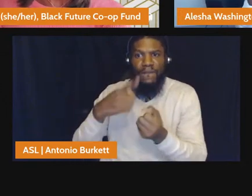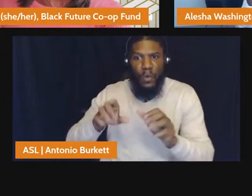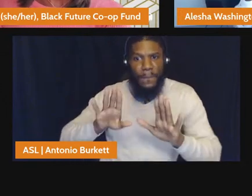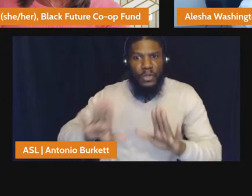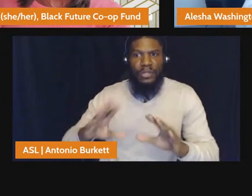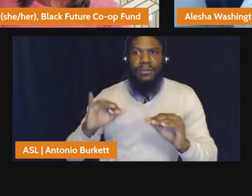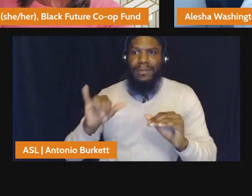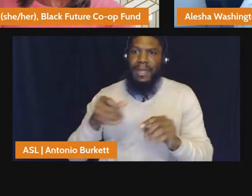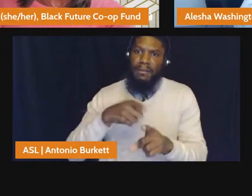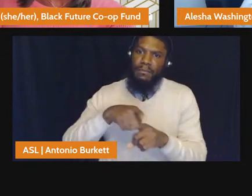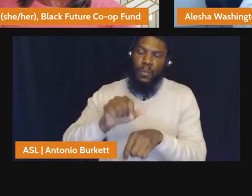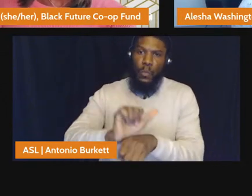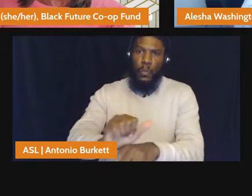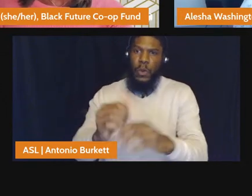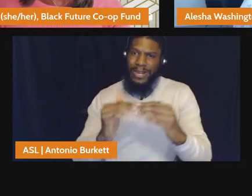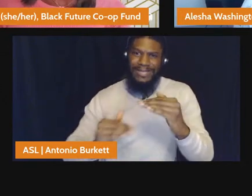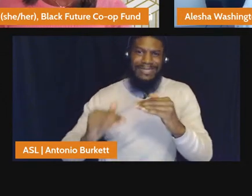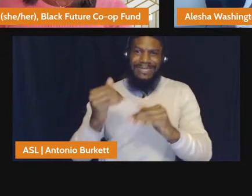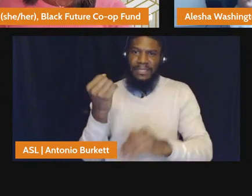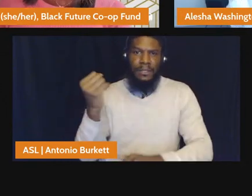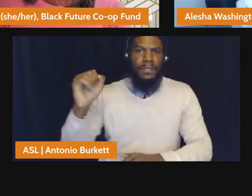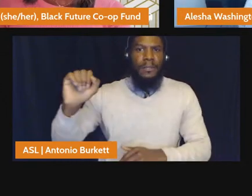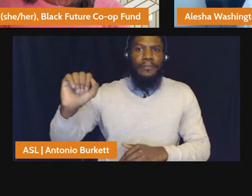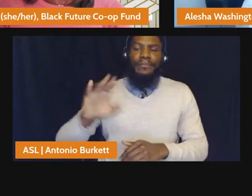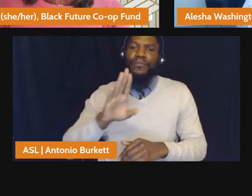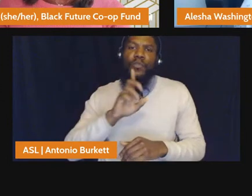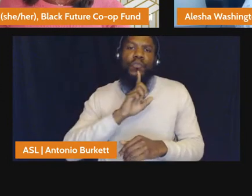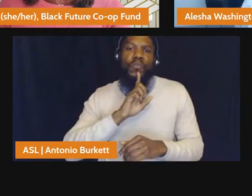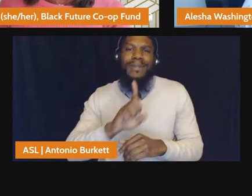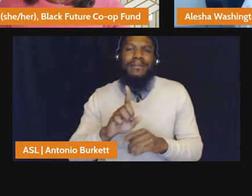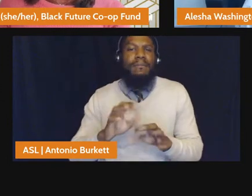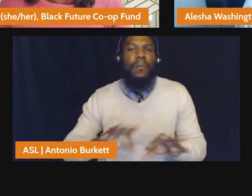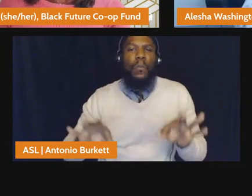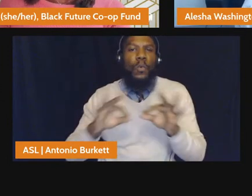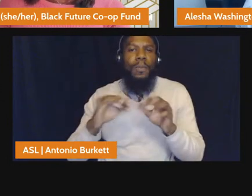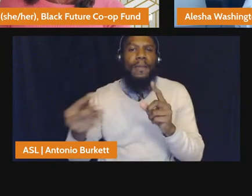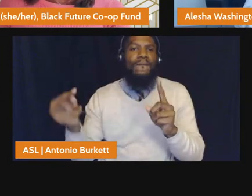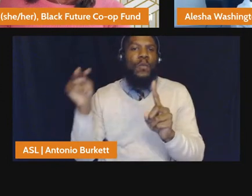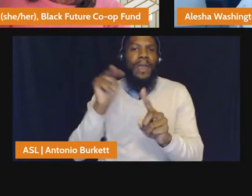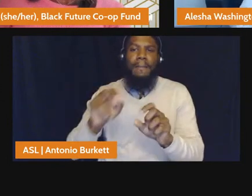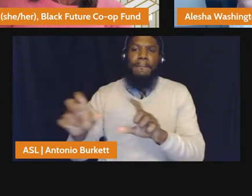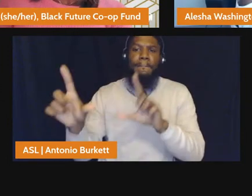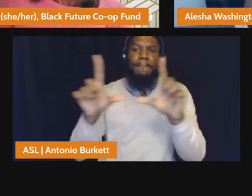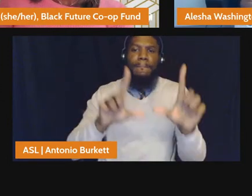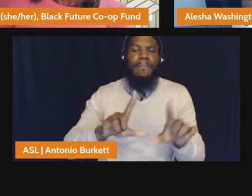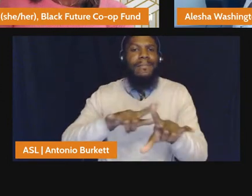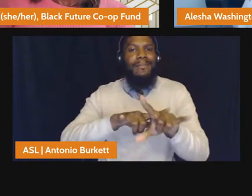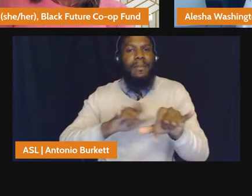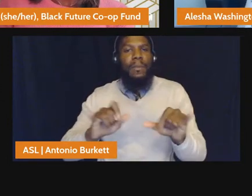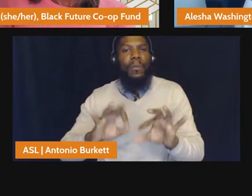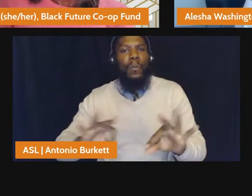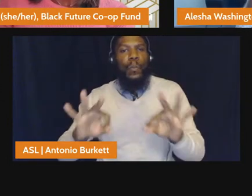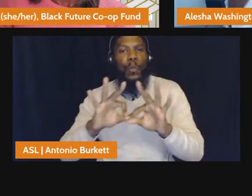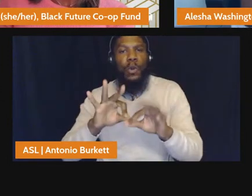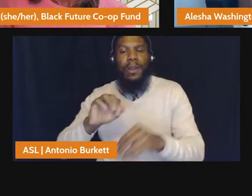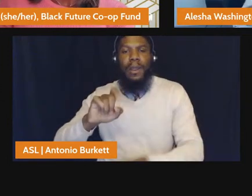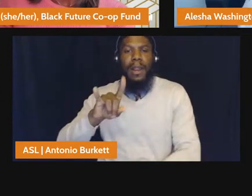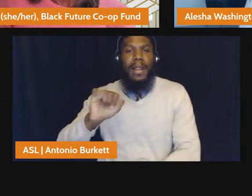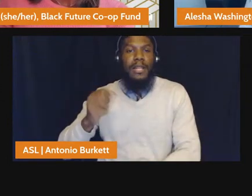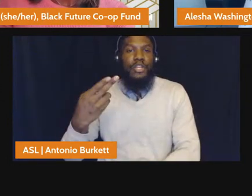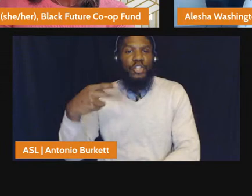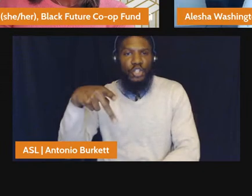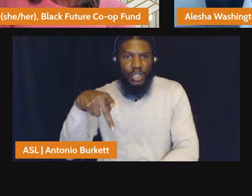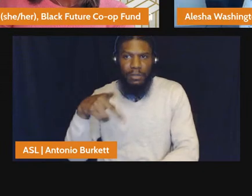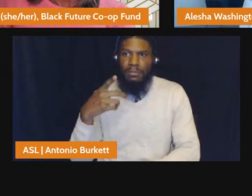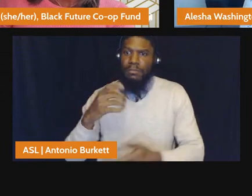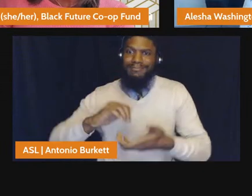still the importance of the frame, but again, that importance of the allyship and protection to ensure that this kind of work can move forward, especially when we're